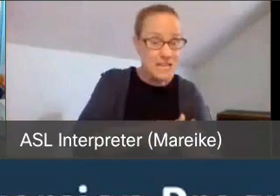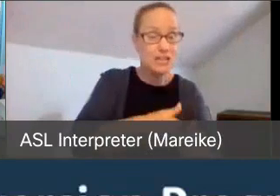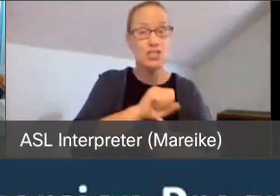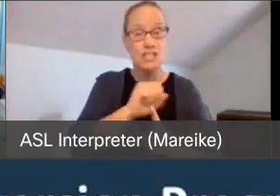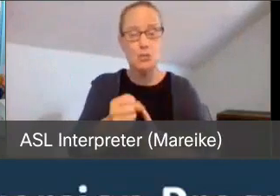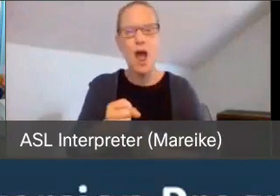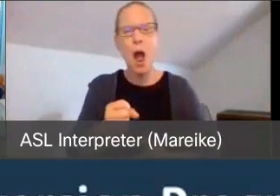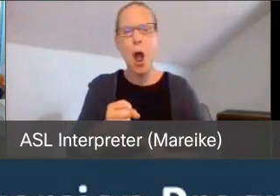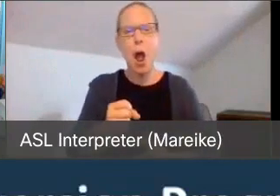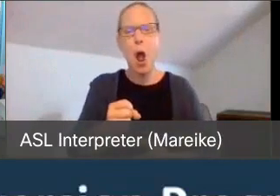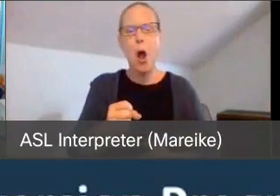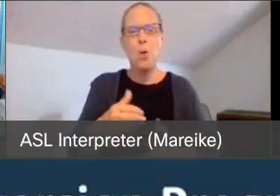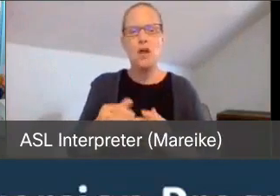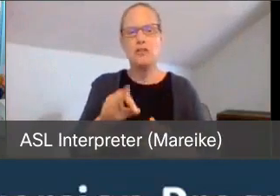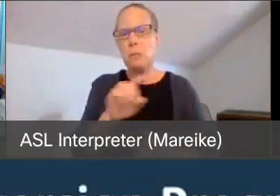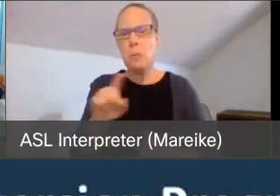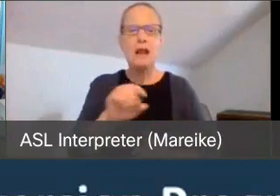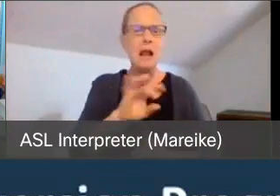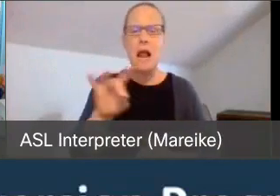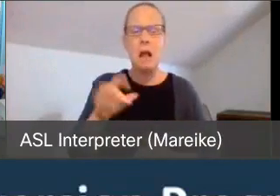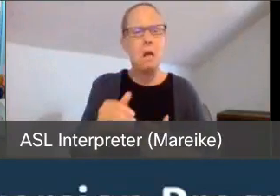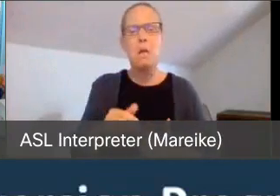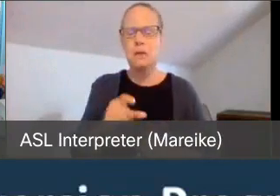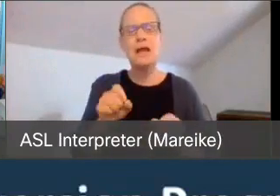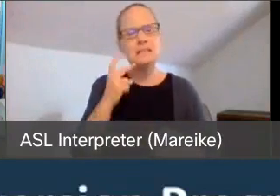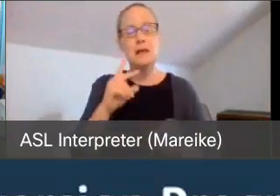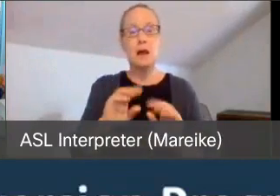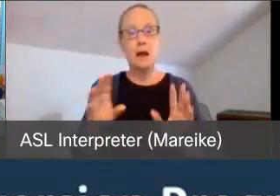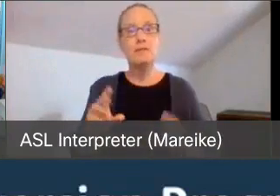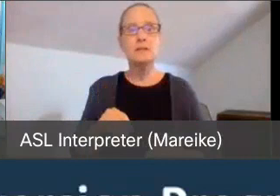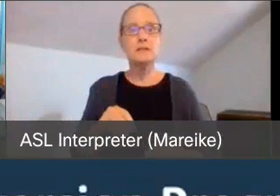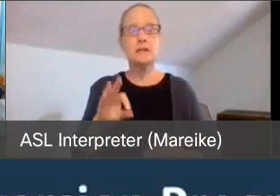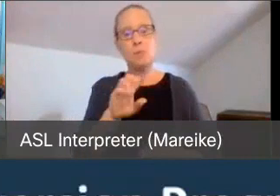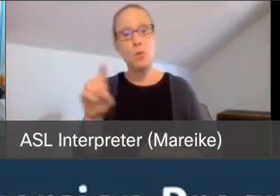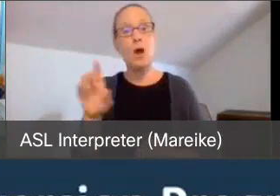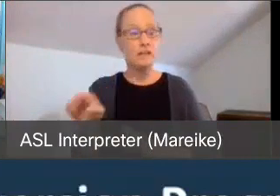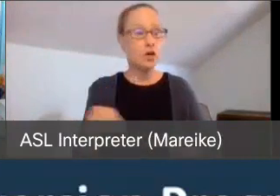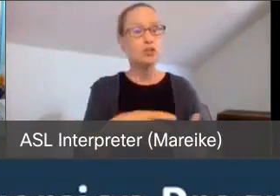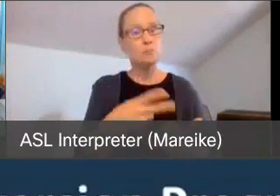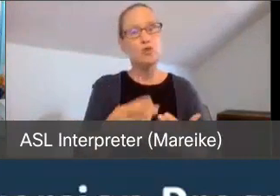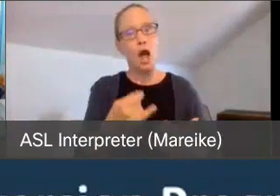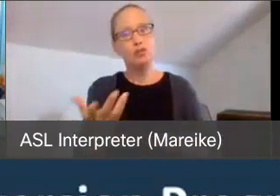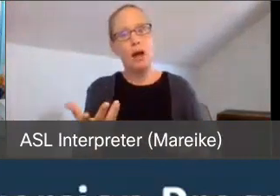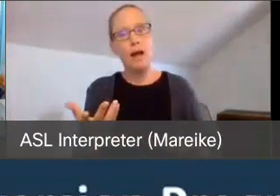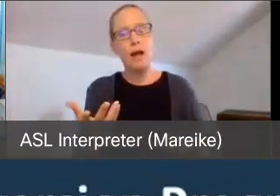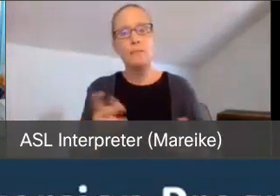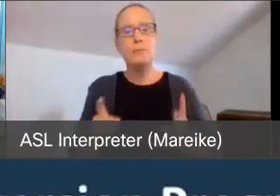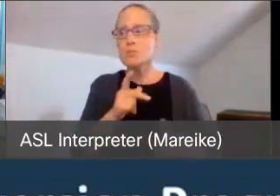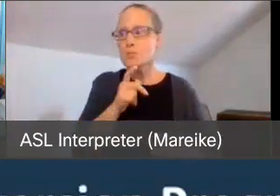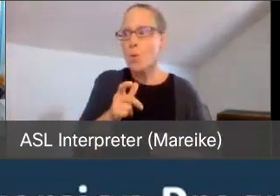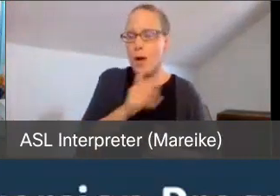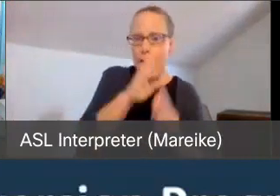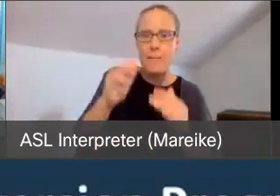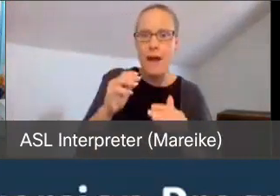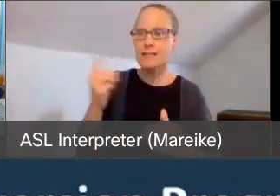be through 988, as we can see pretty obviously through our 911 diversion project. People don't necessarily expect for